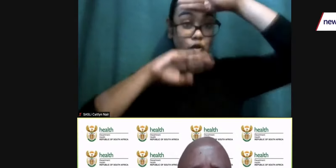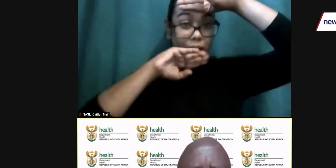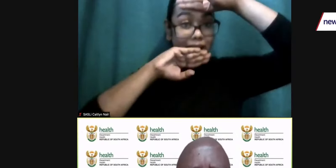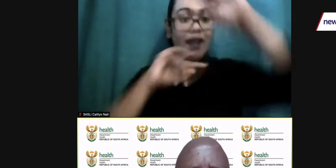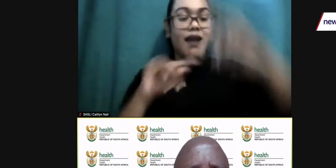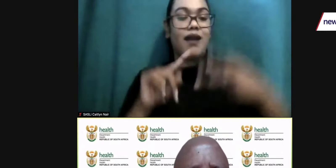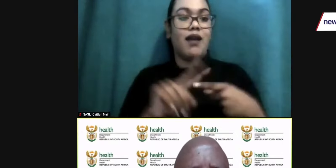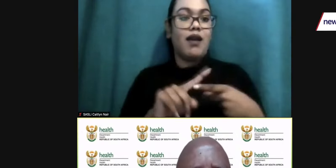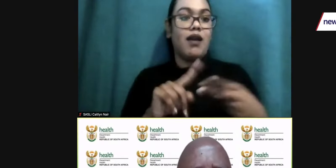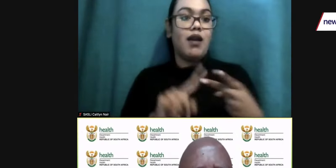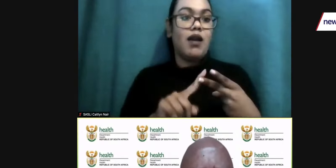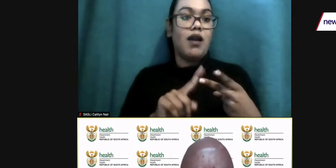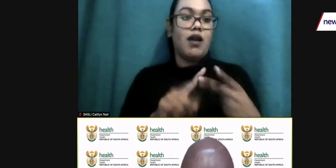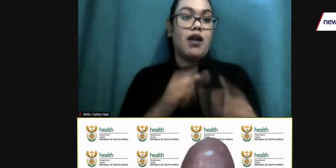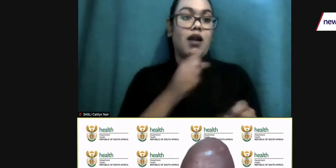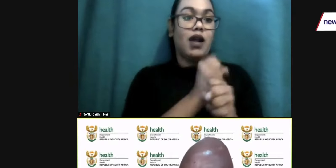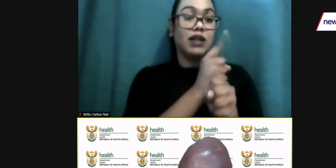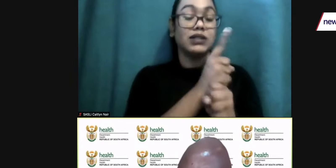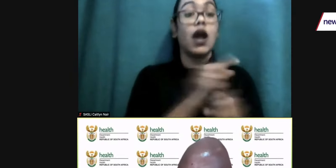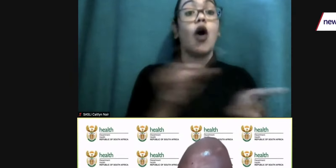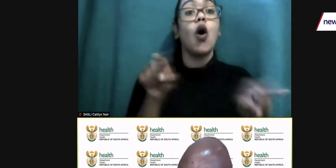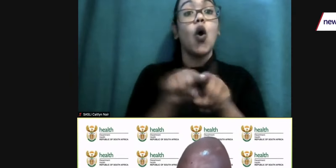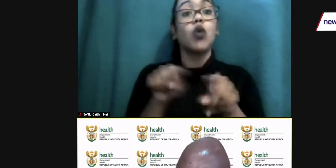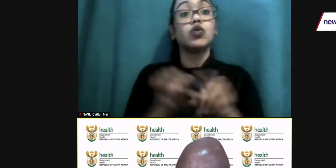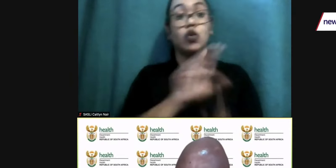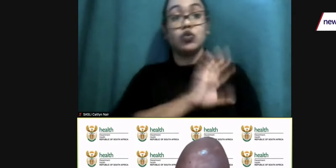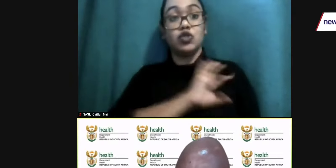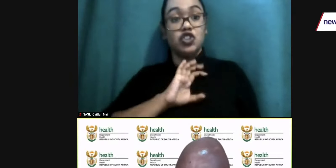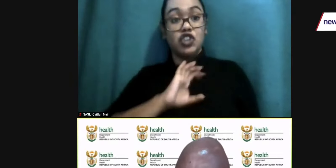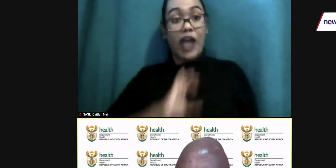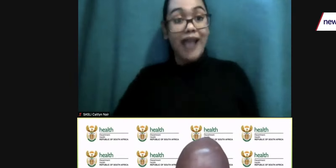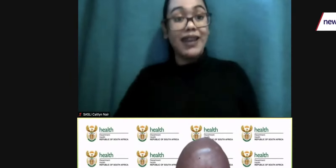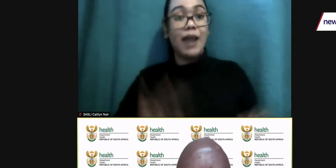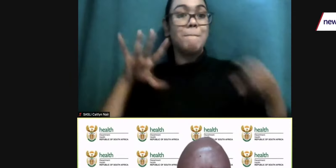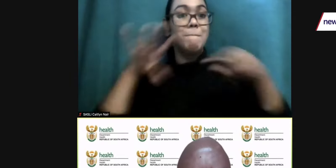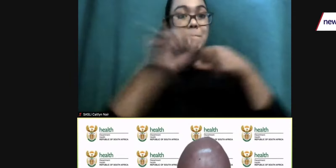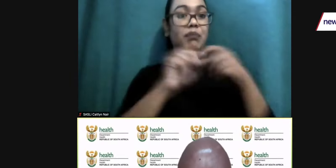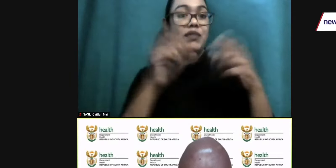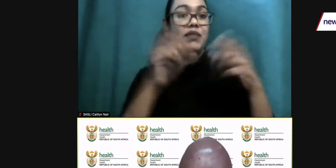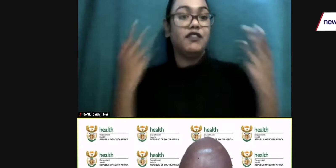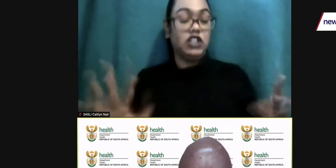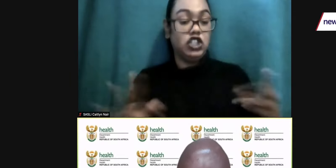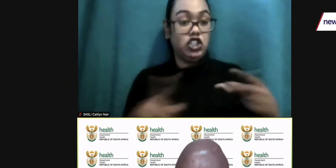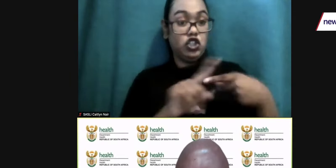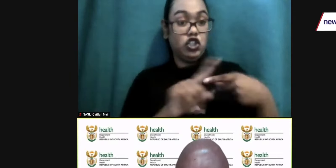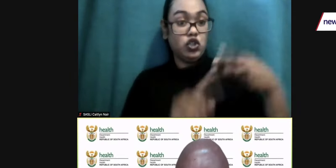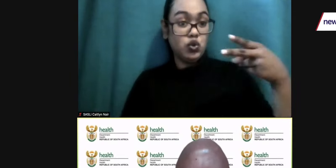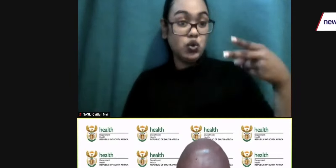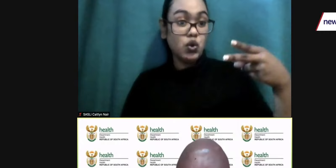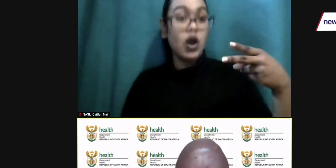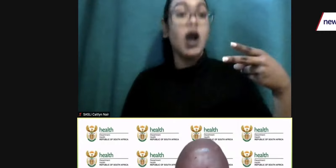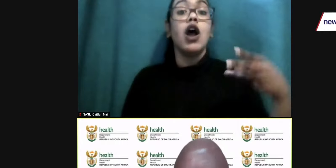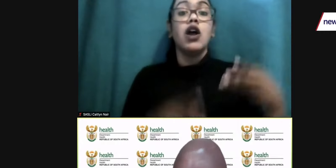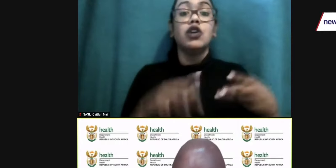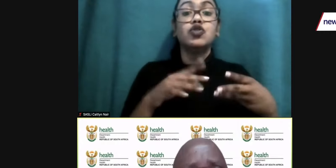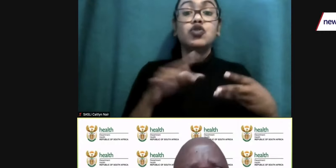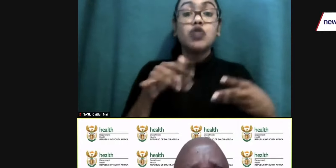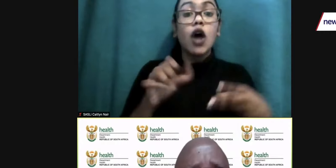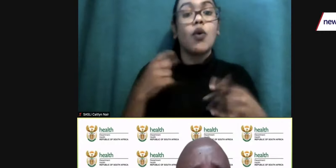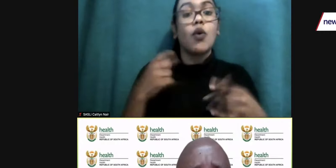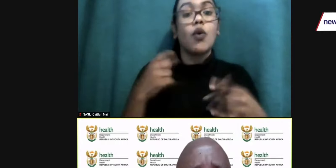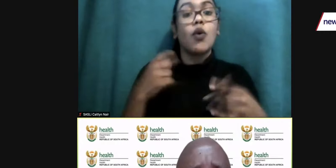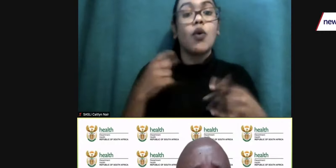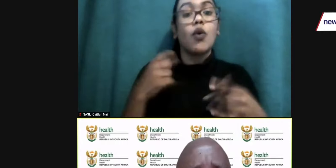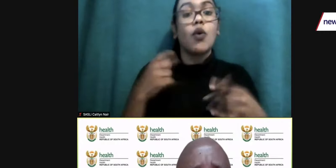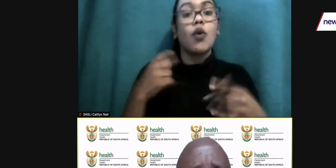neighbor, but also in Hong Kong, in China. So what are the implications? Those are the things which, as government, we're going to have